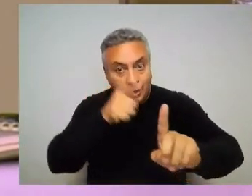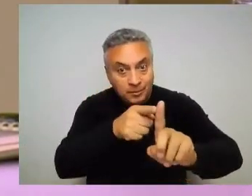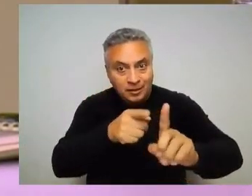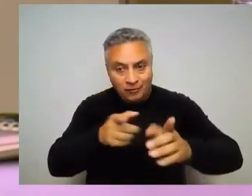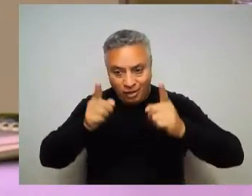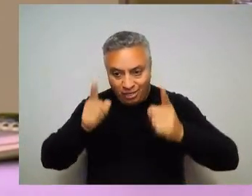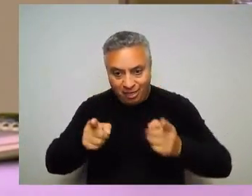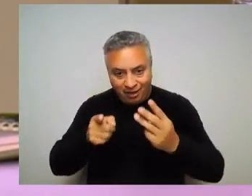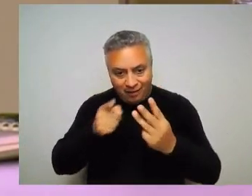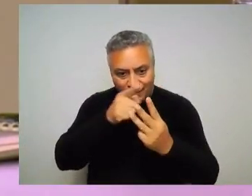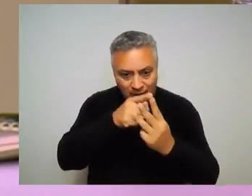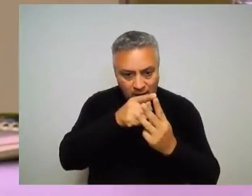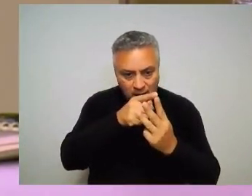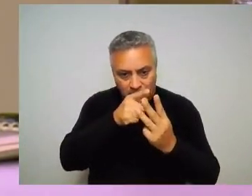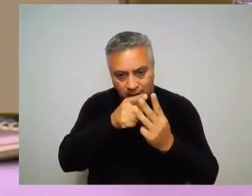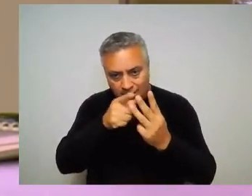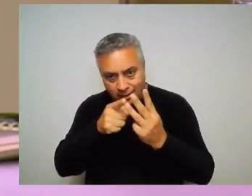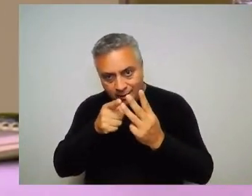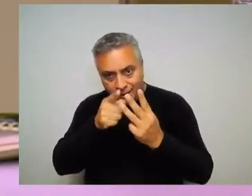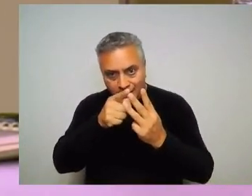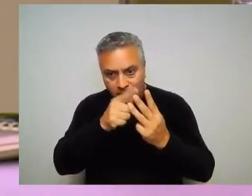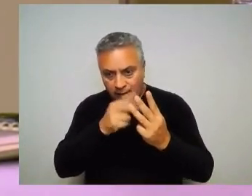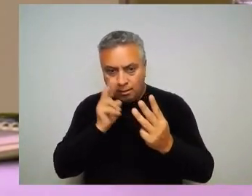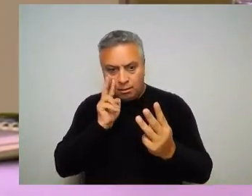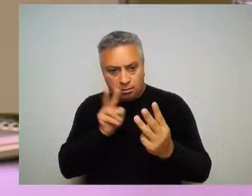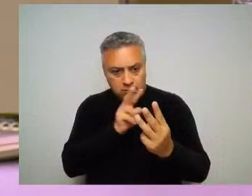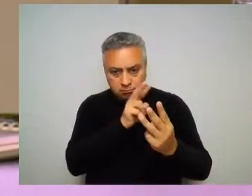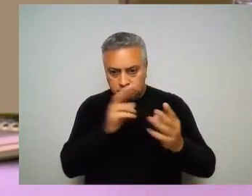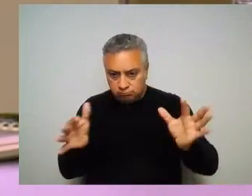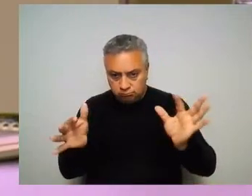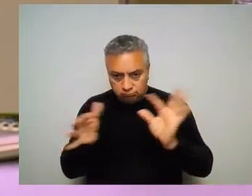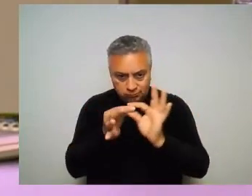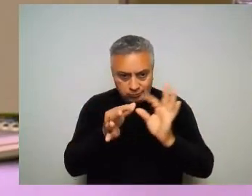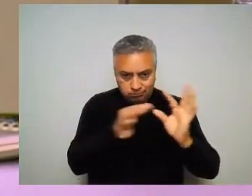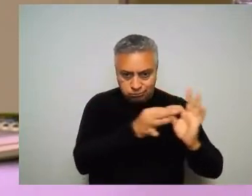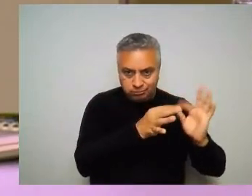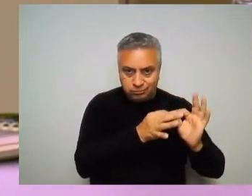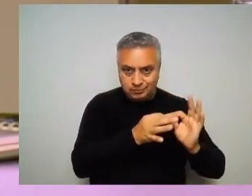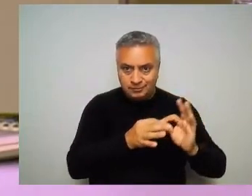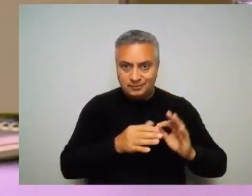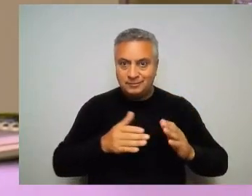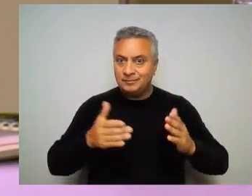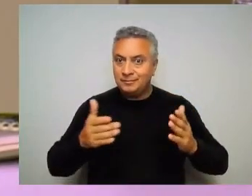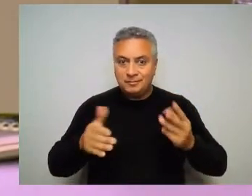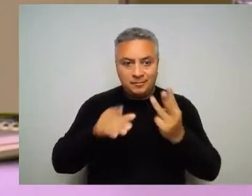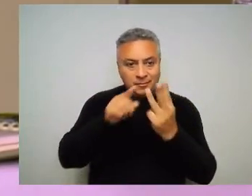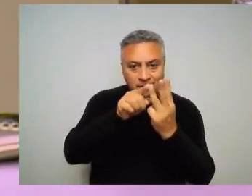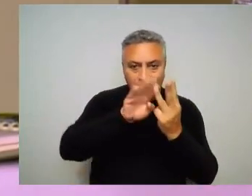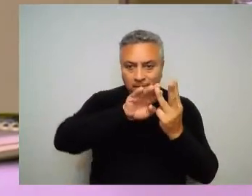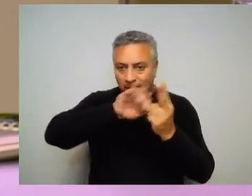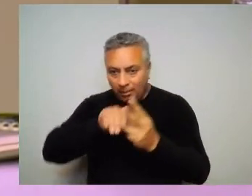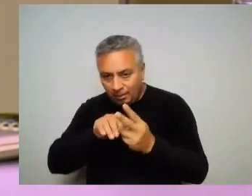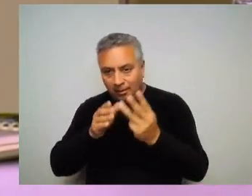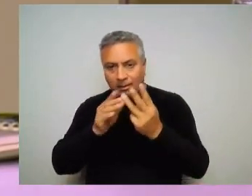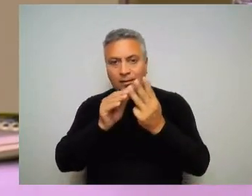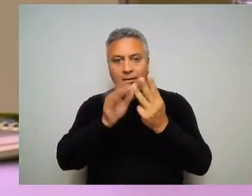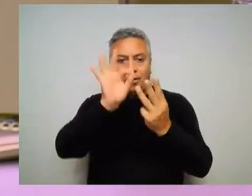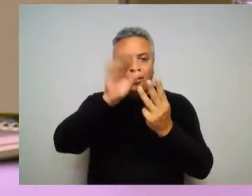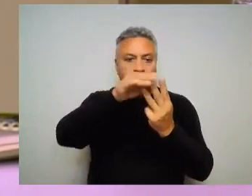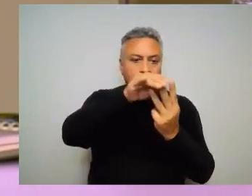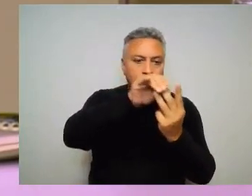that they can reach common objectives, but they are not replaceable between or among each other